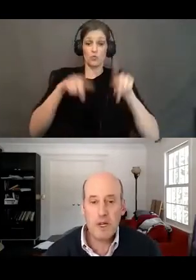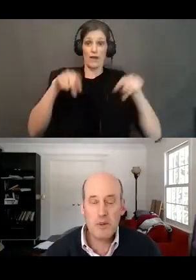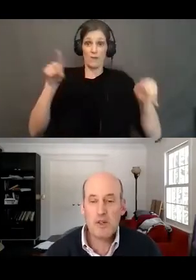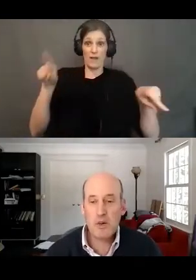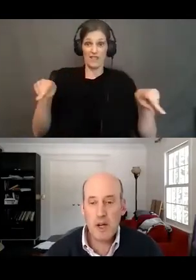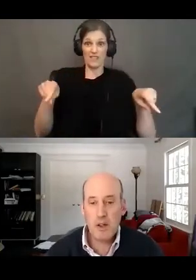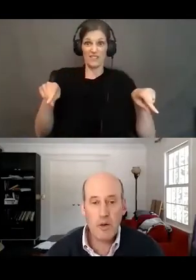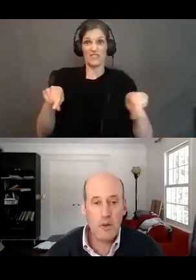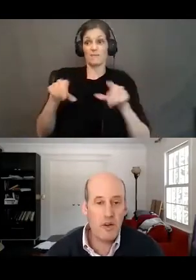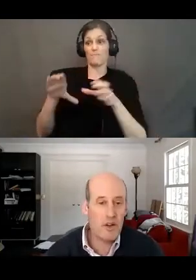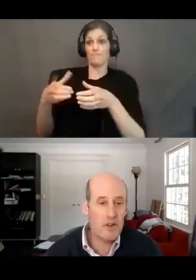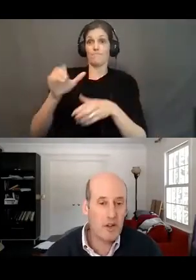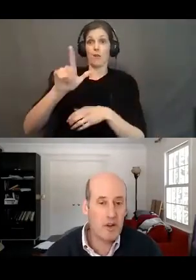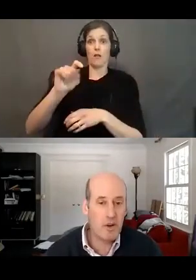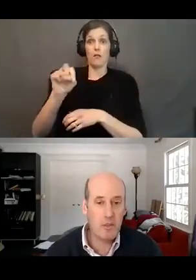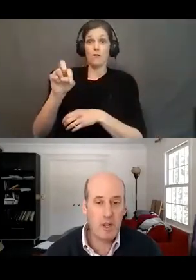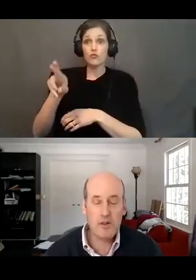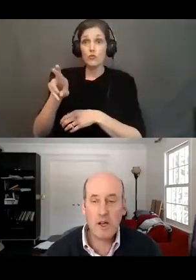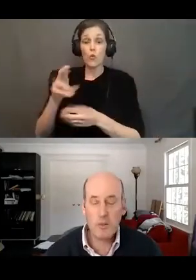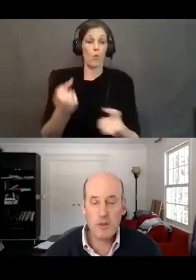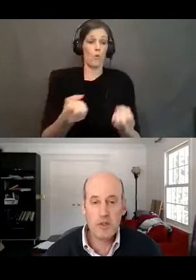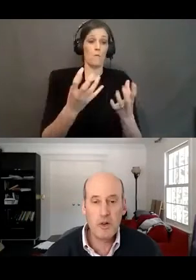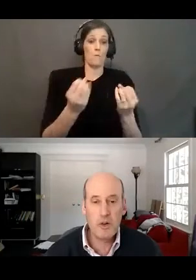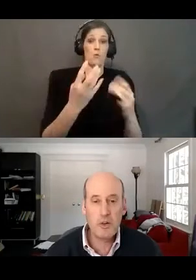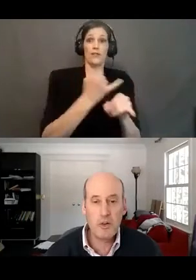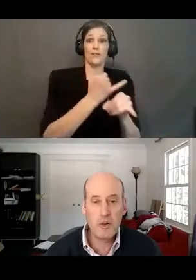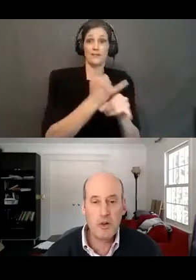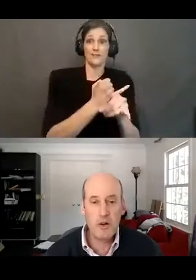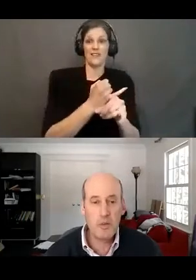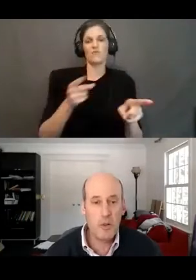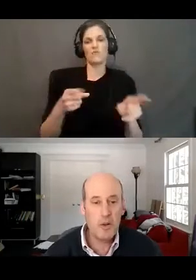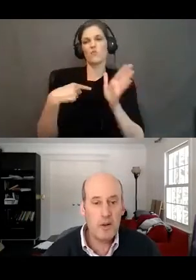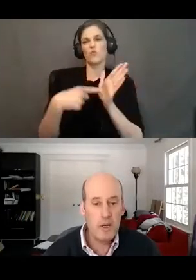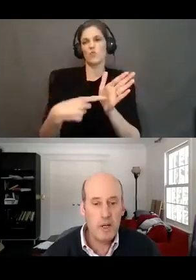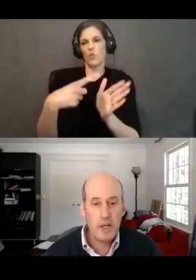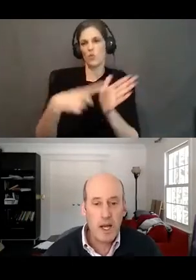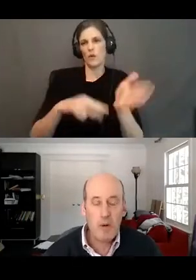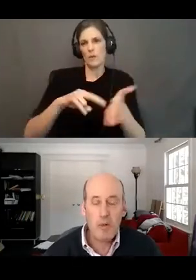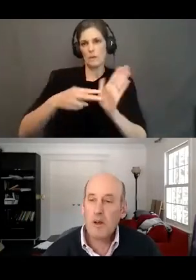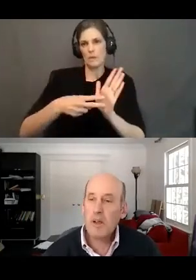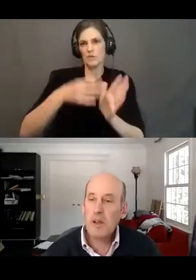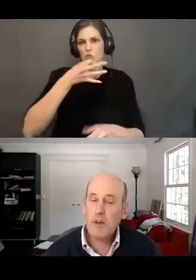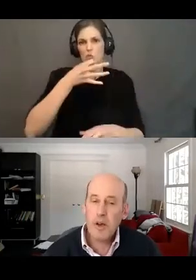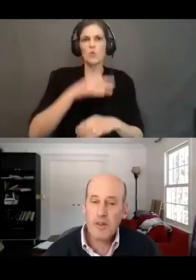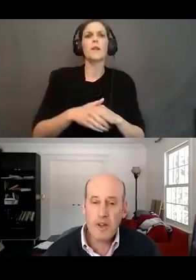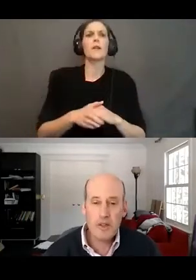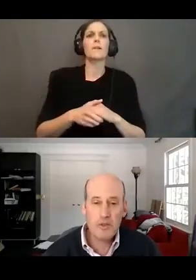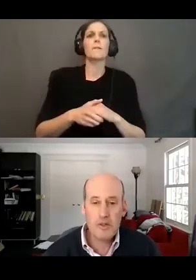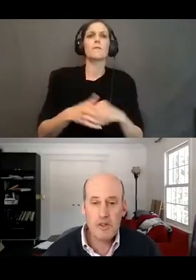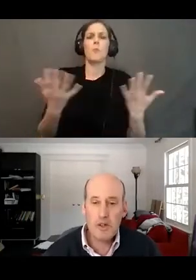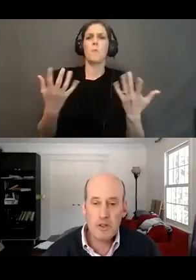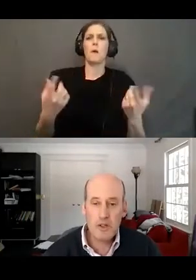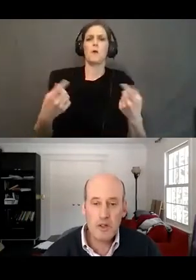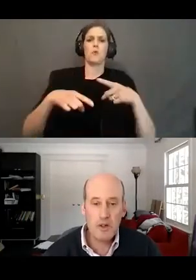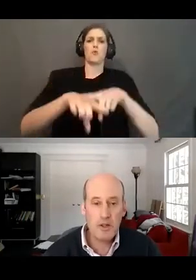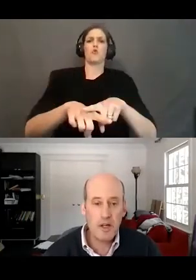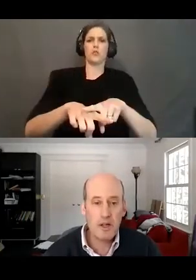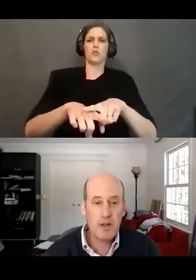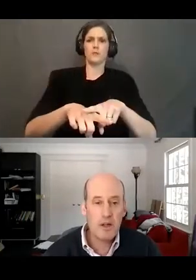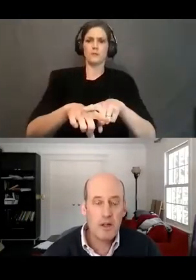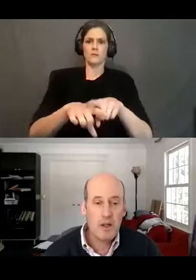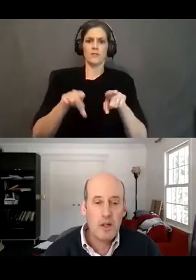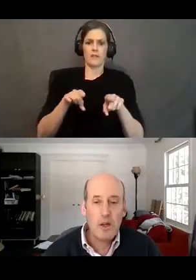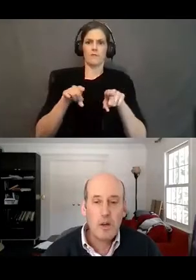cluster randomized trial or a multi-site randomized trial? And we'll show you what those are in a moment. How about getting cross-sectional versus longitudinal